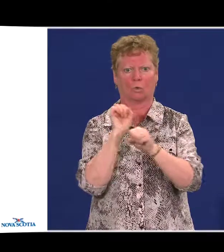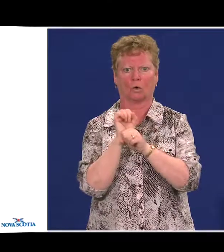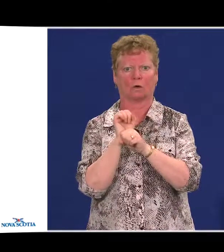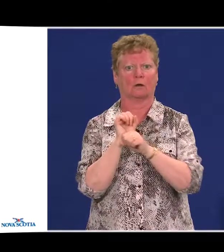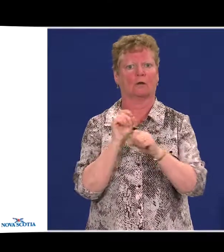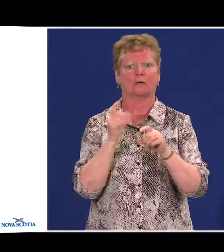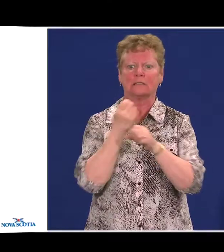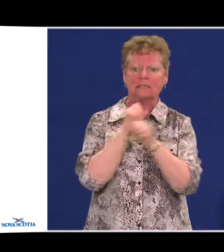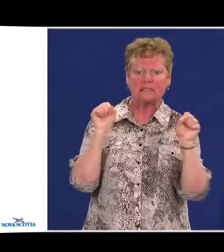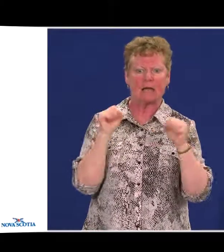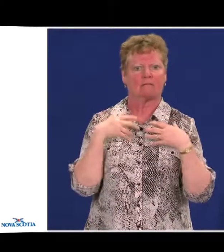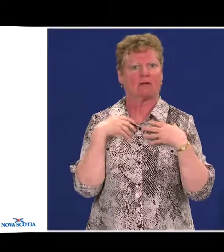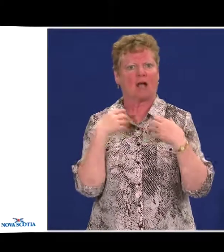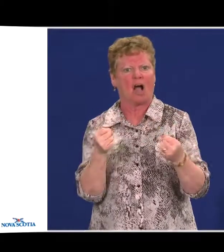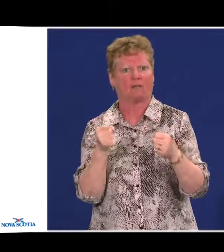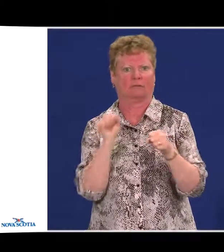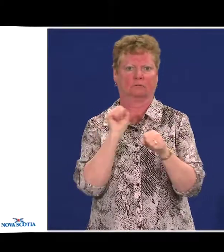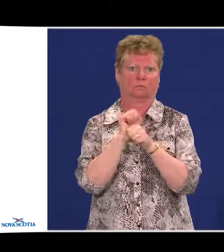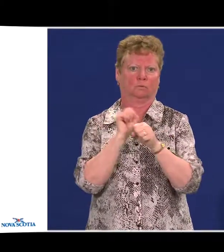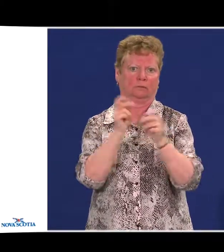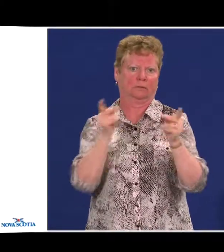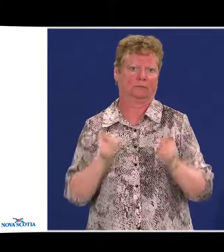safe and healthy working conditions.